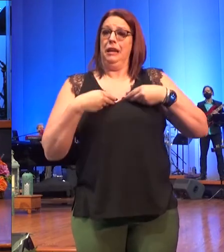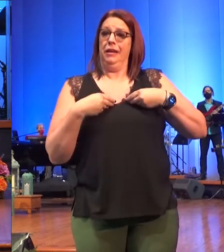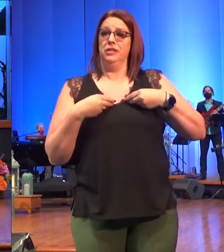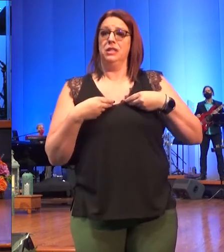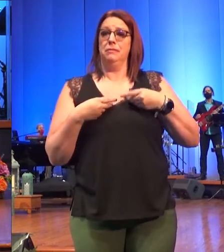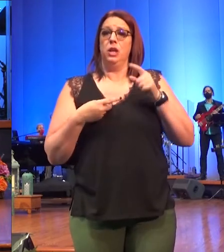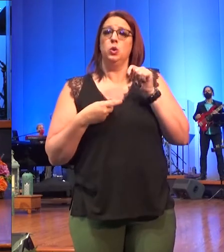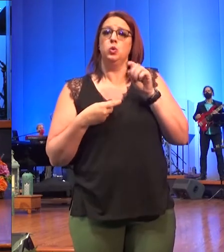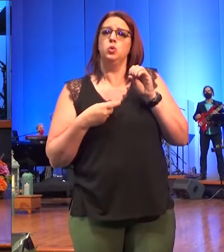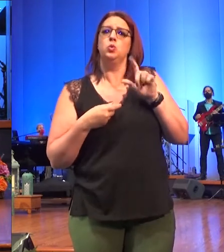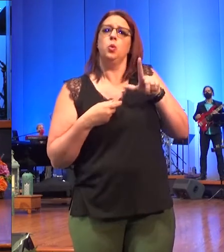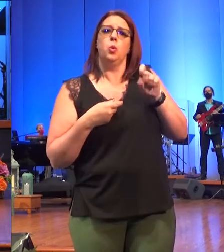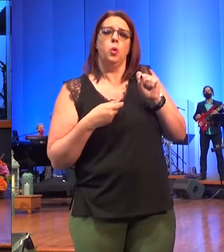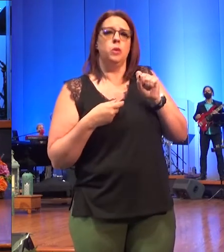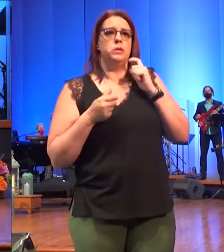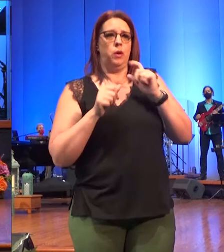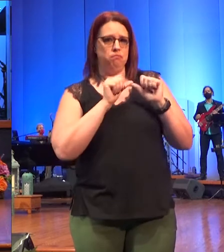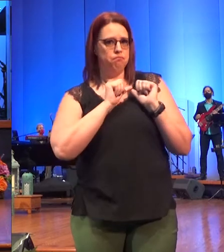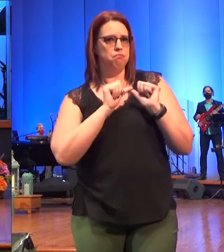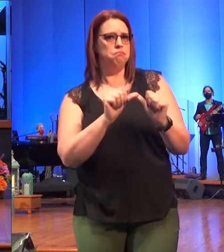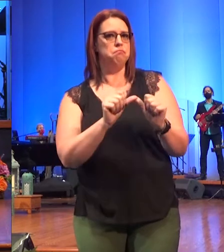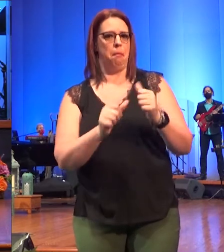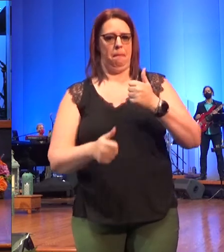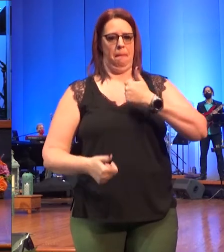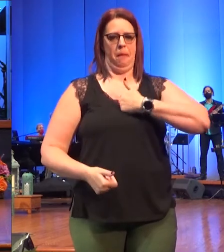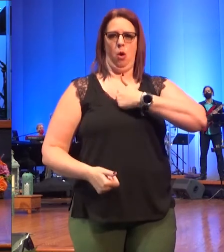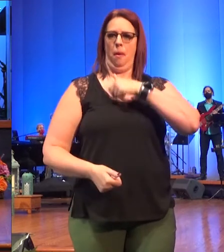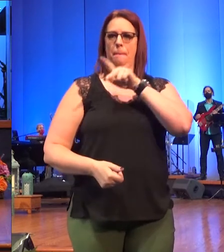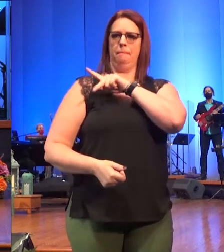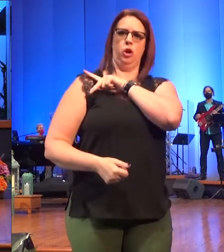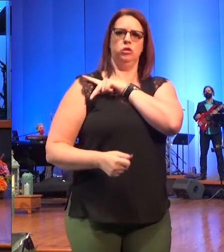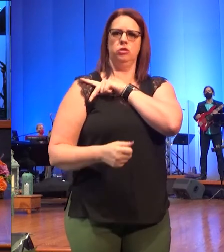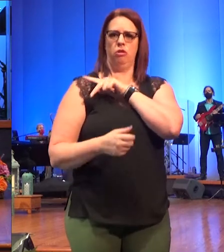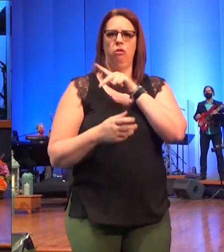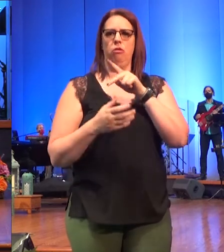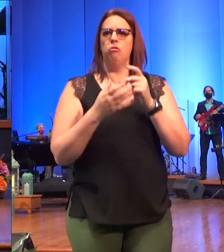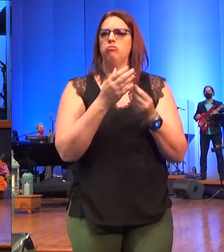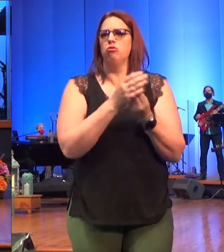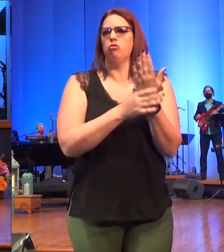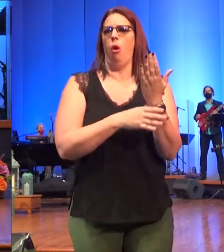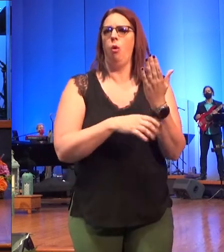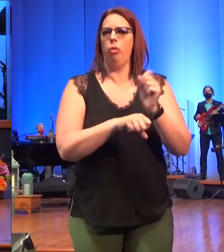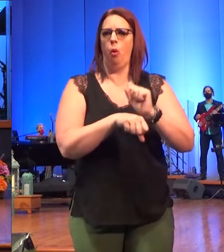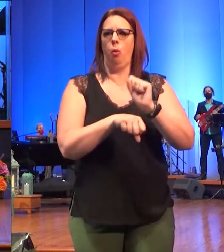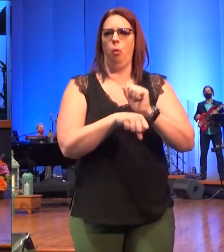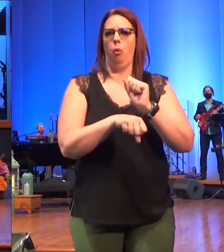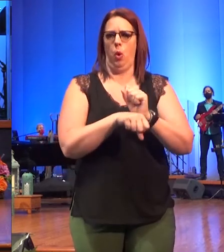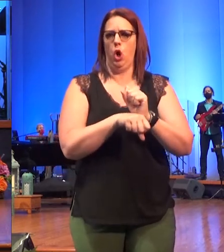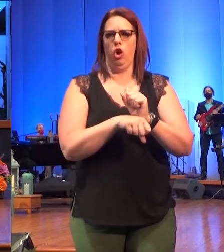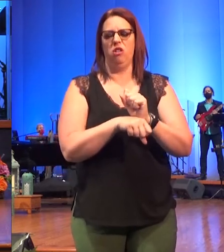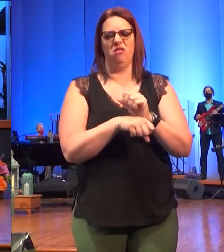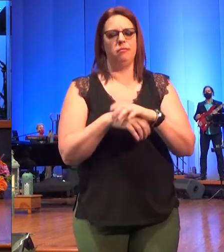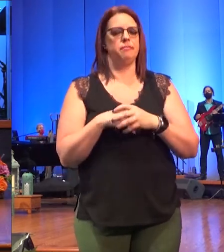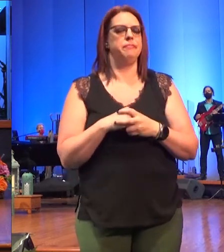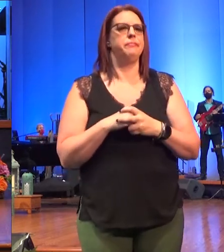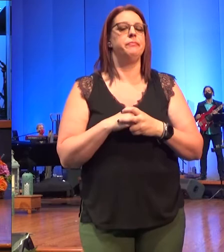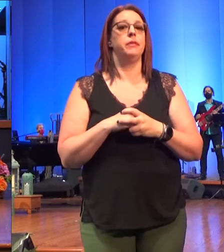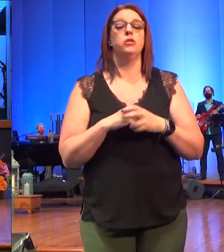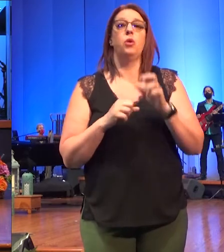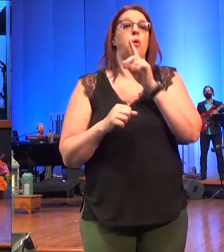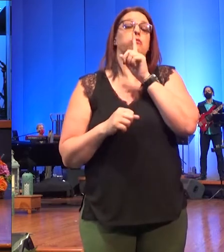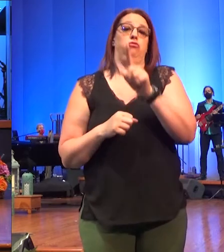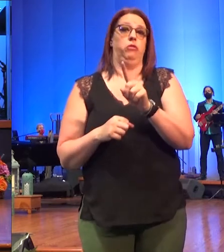continue my own personal growth work, to remove any of the obstacles that are keeping me from feeling and sensing that presence within me. So